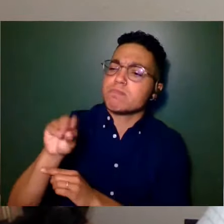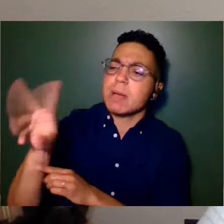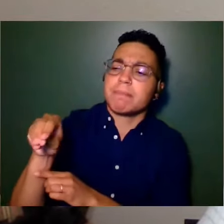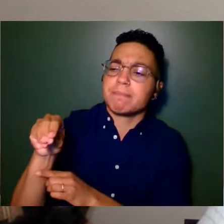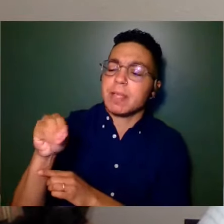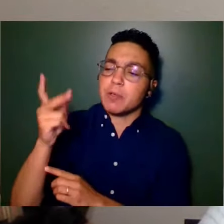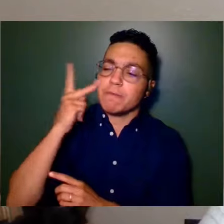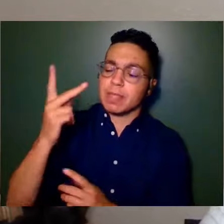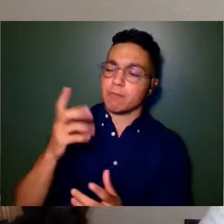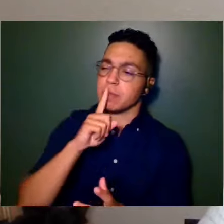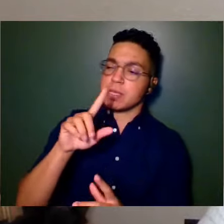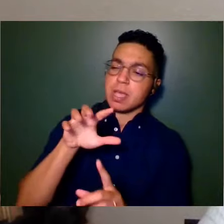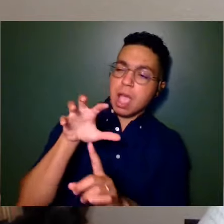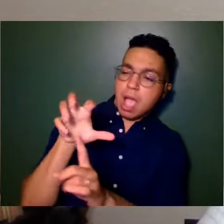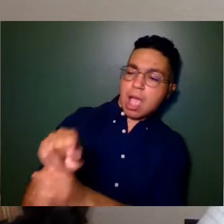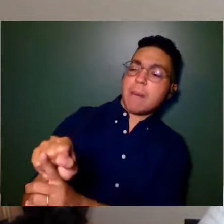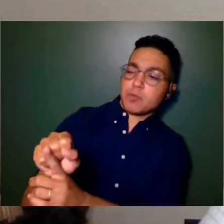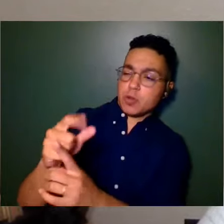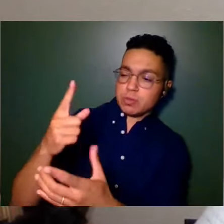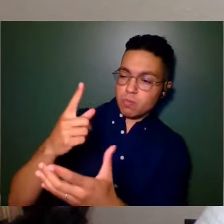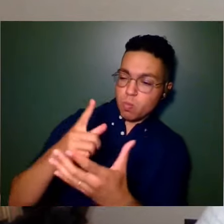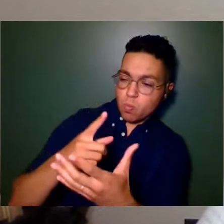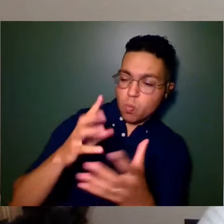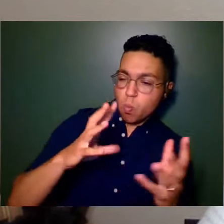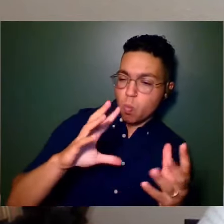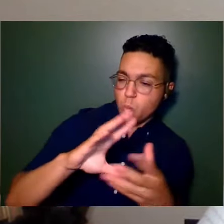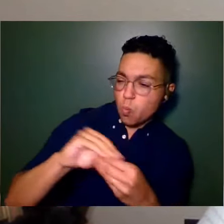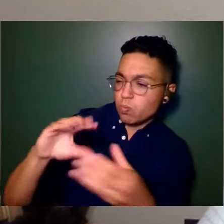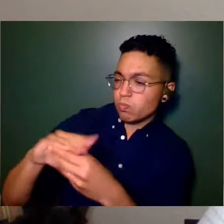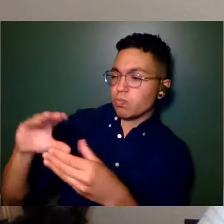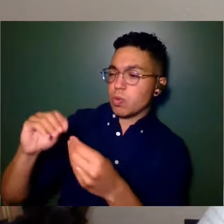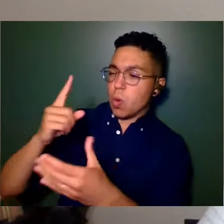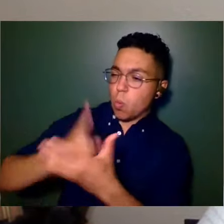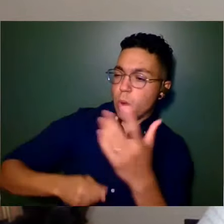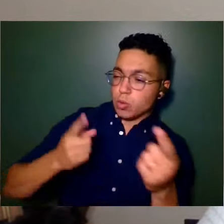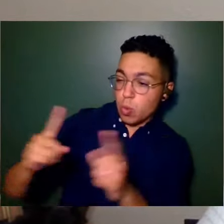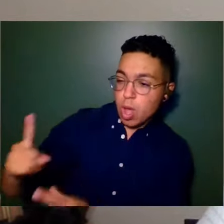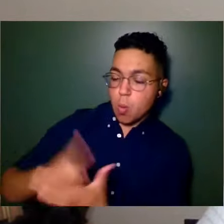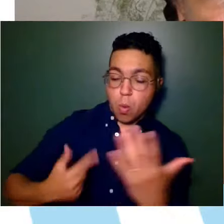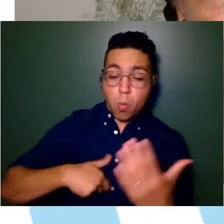narrative of what is happening and what is being asked for.